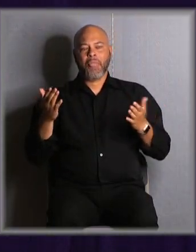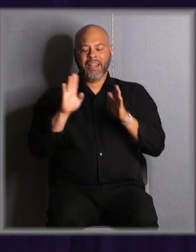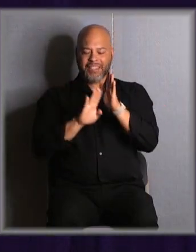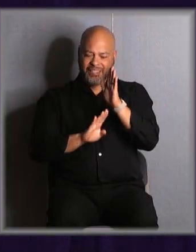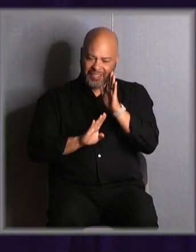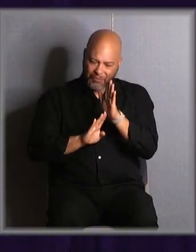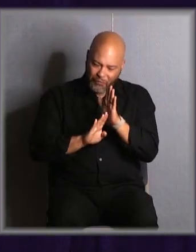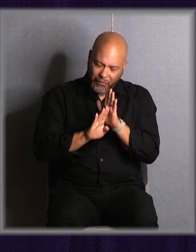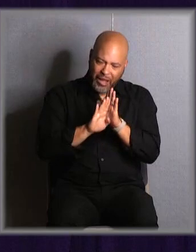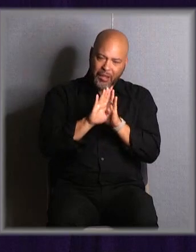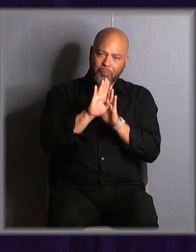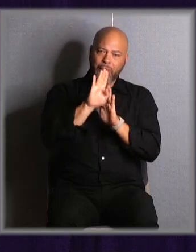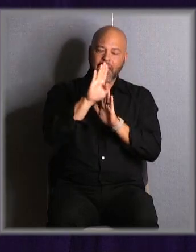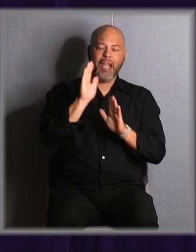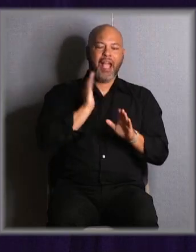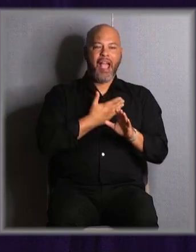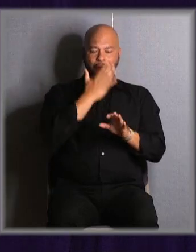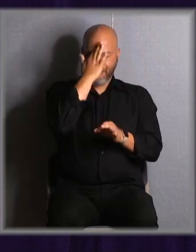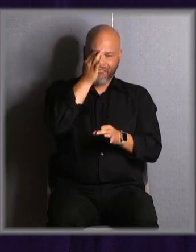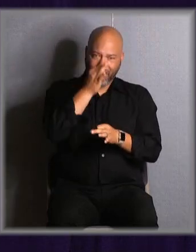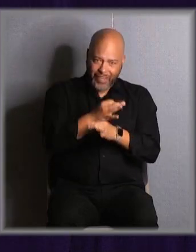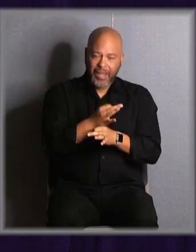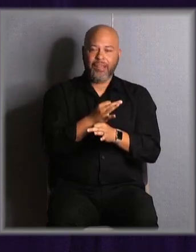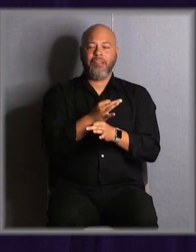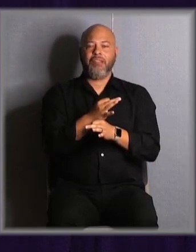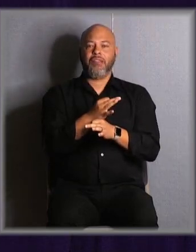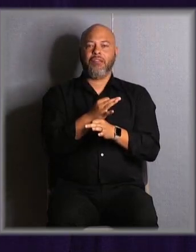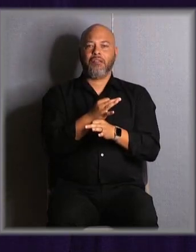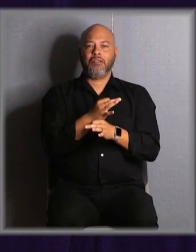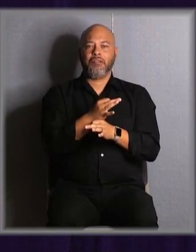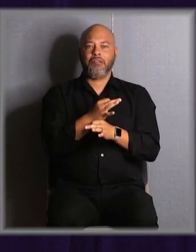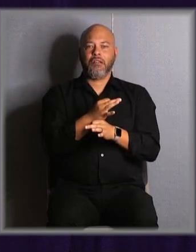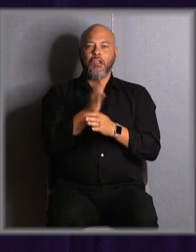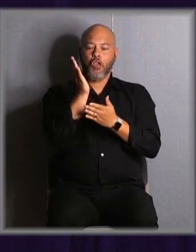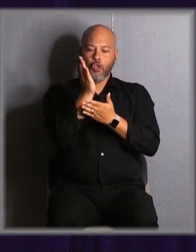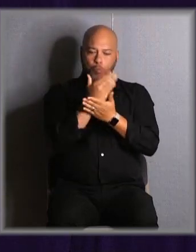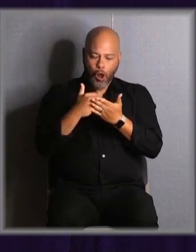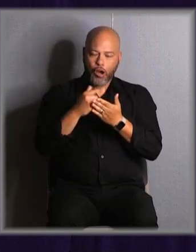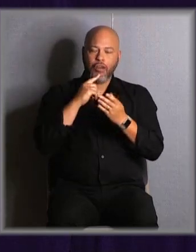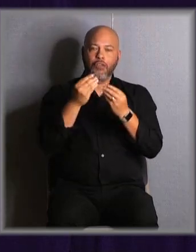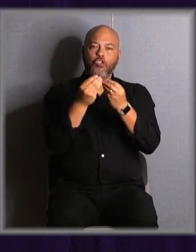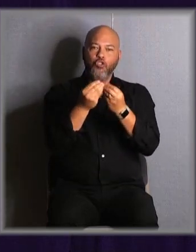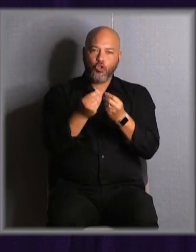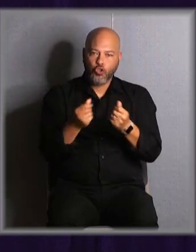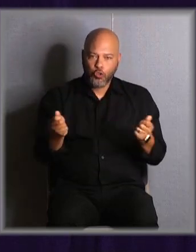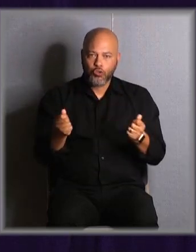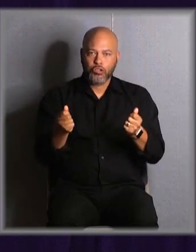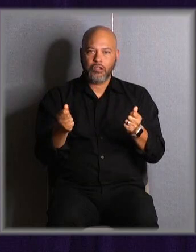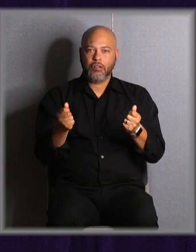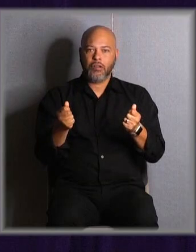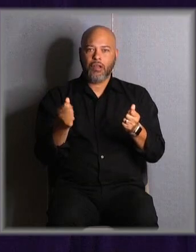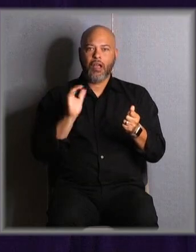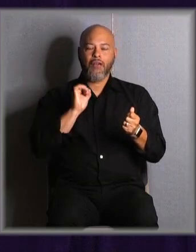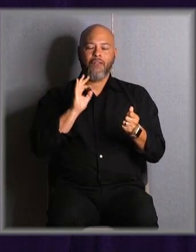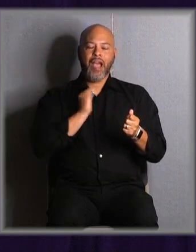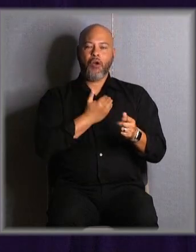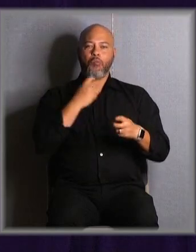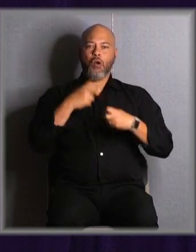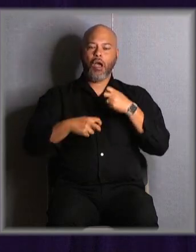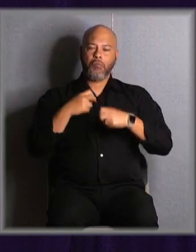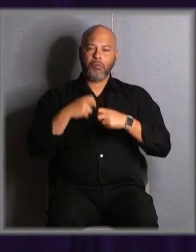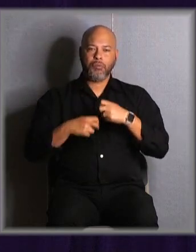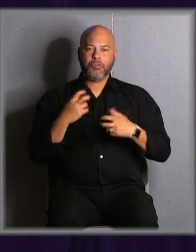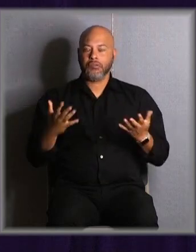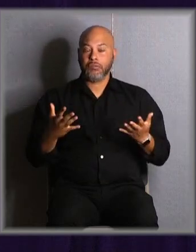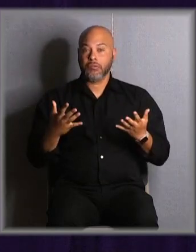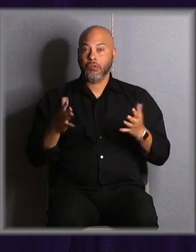developing in our faith is part of the solution of our problems.